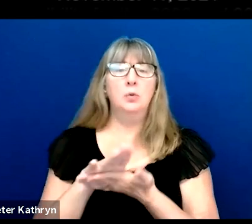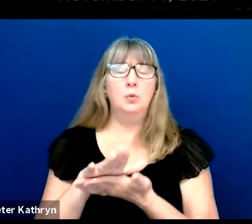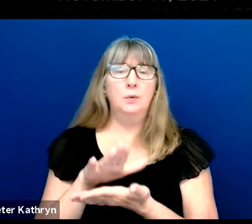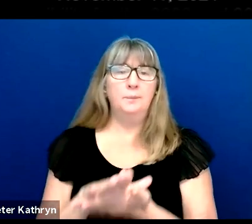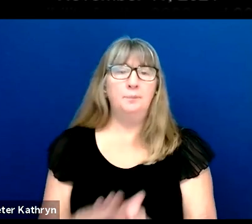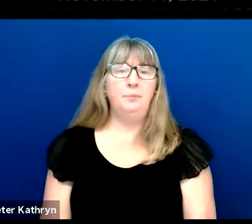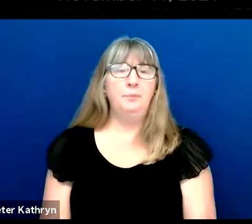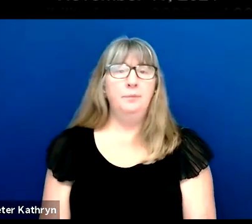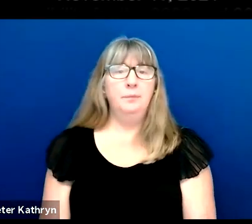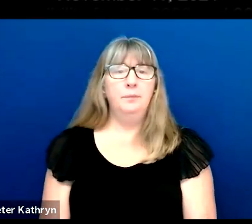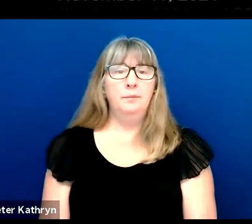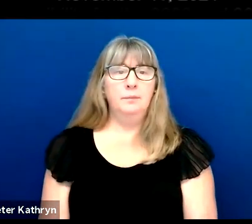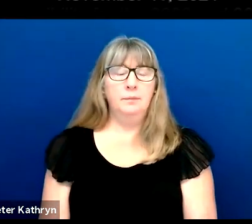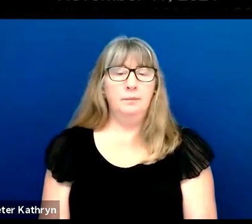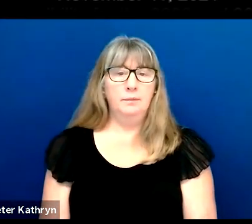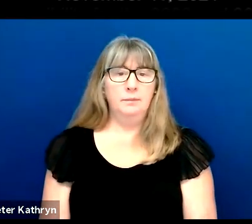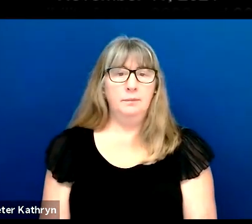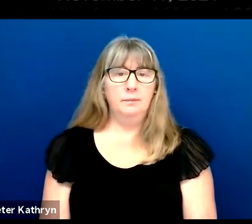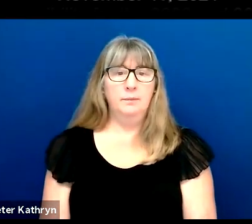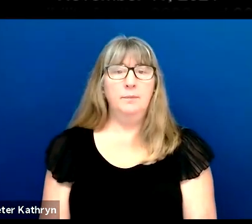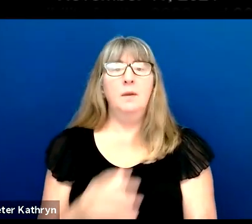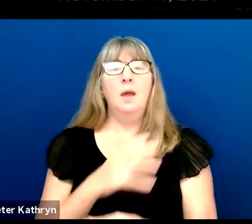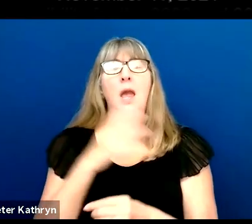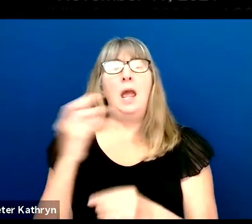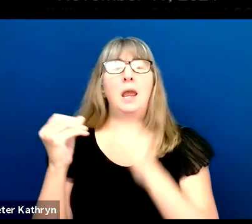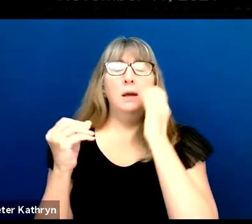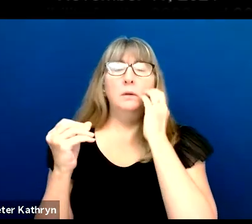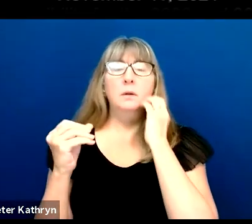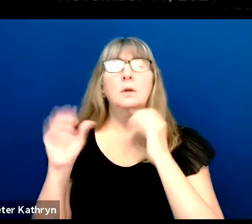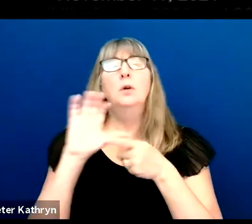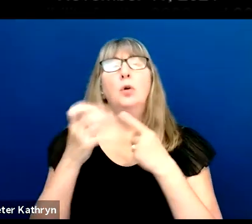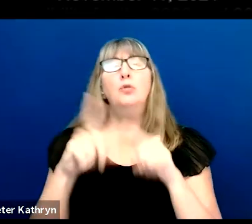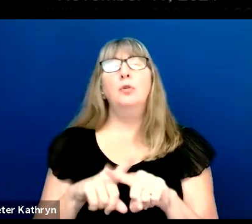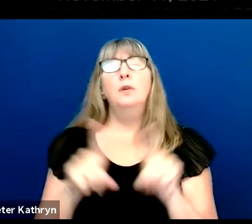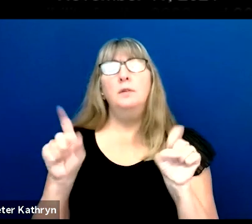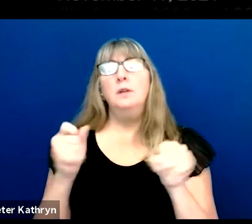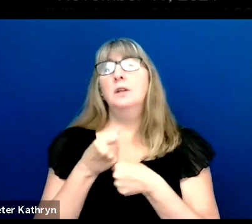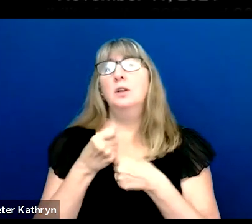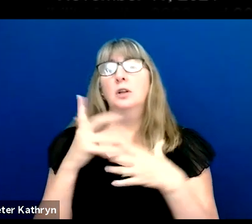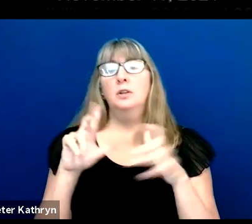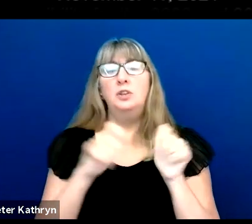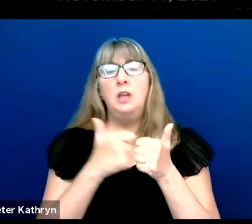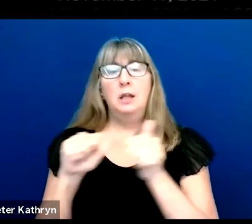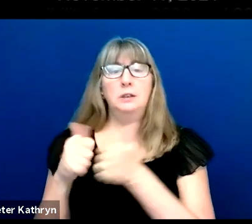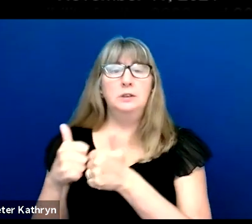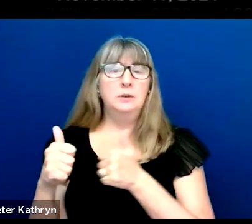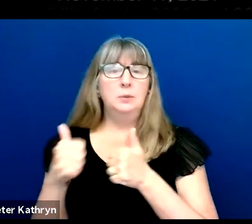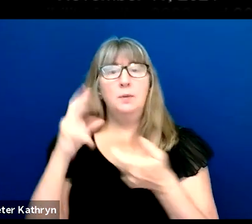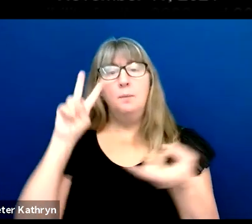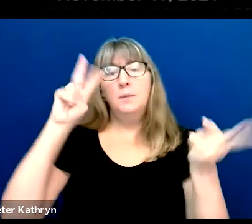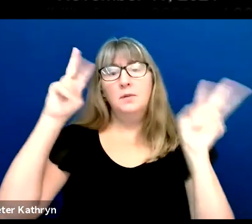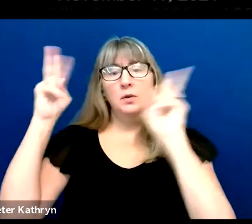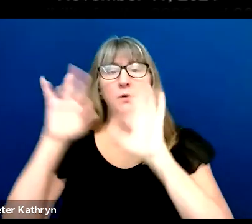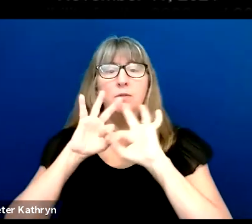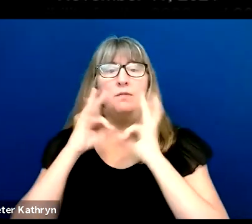And compounding that, cultural differences among ethnicities can lead to challenges stemming between misunderstandings between families of color